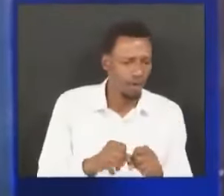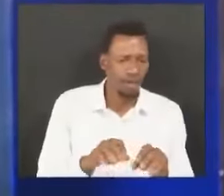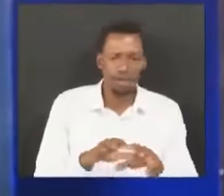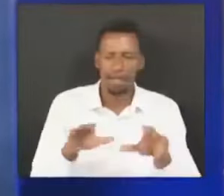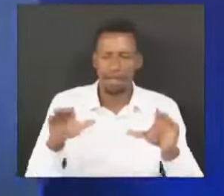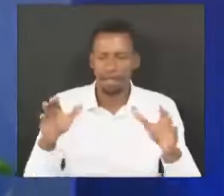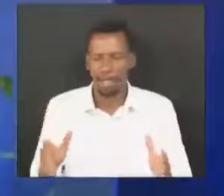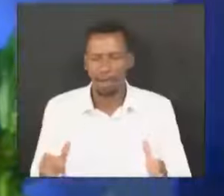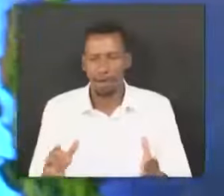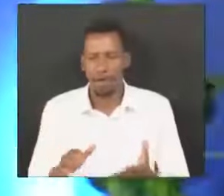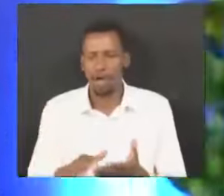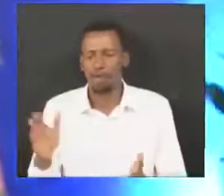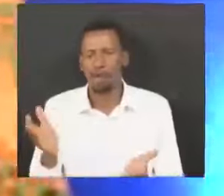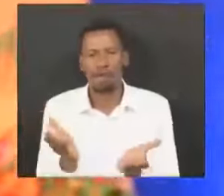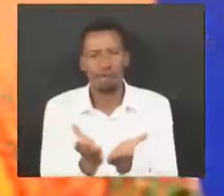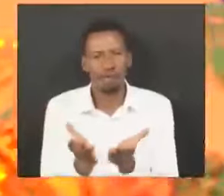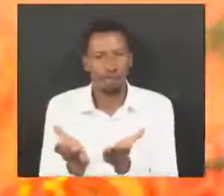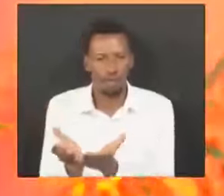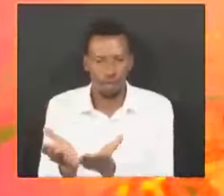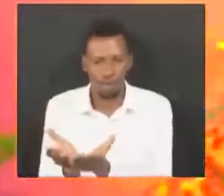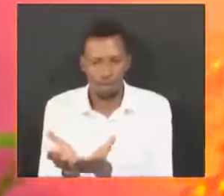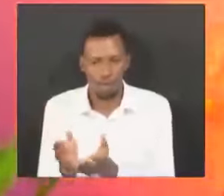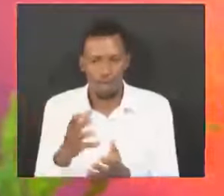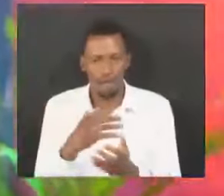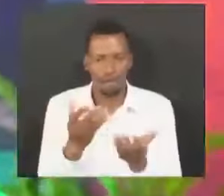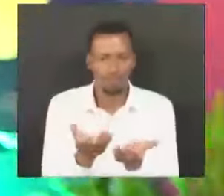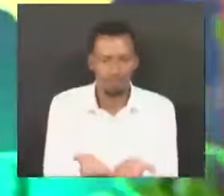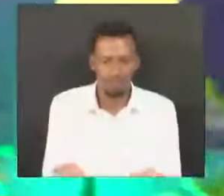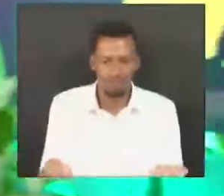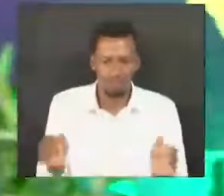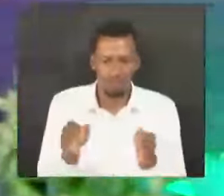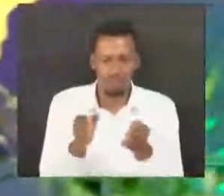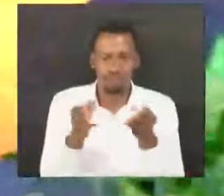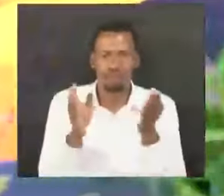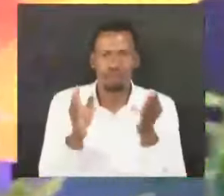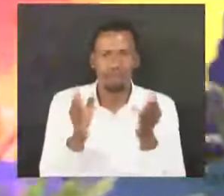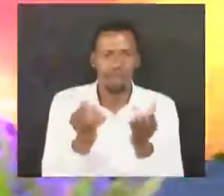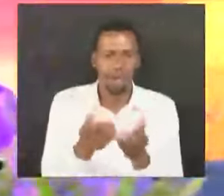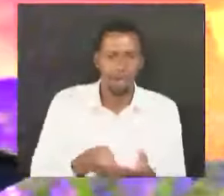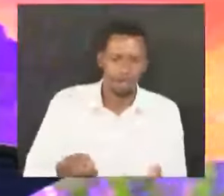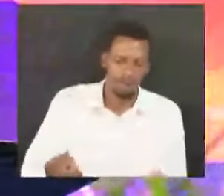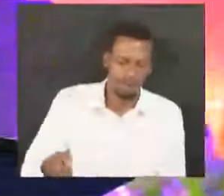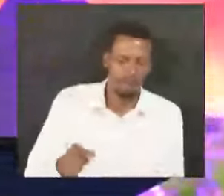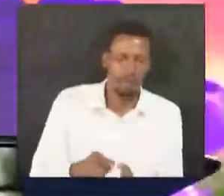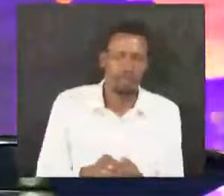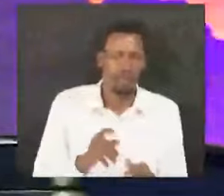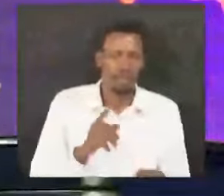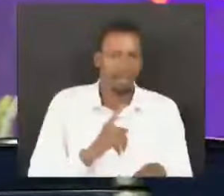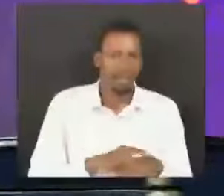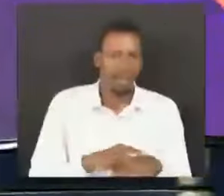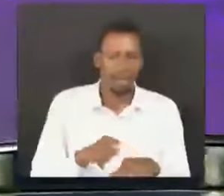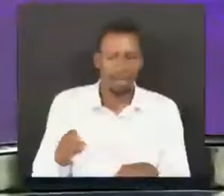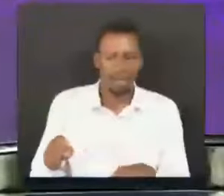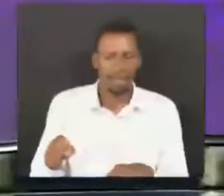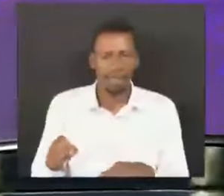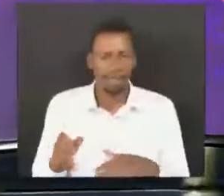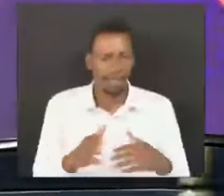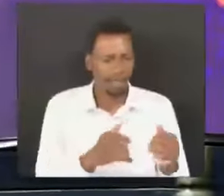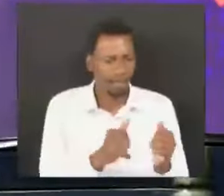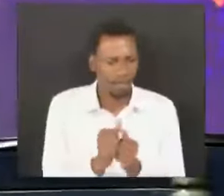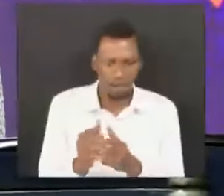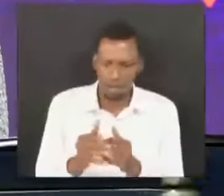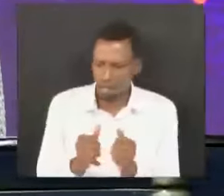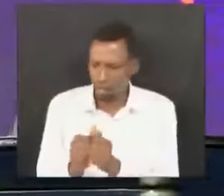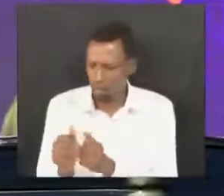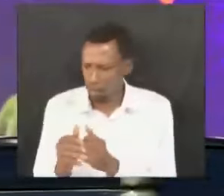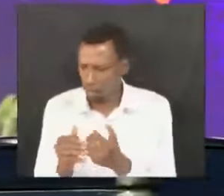the dishes and the pots and pans. After causing so much damage, he went back to